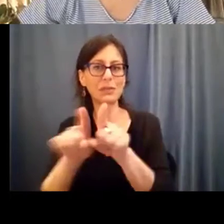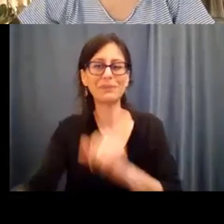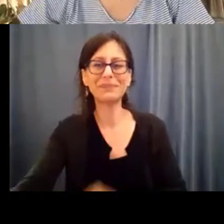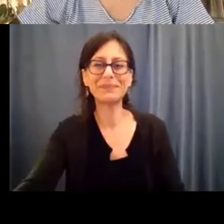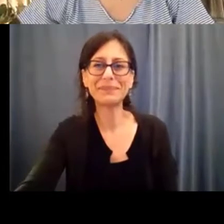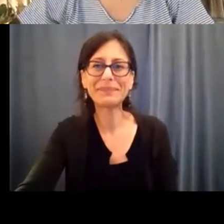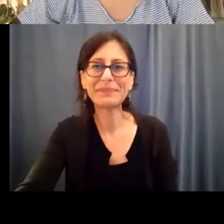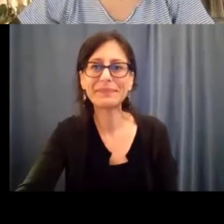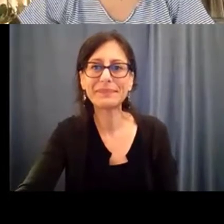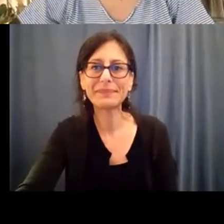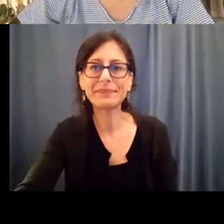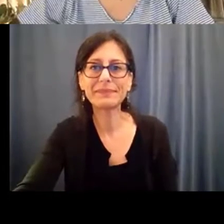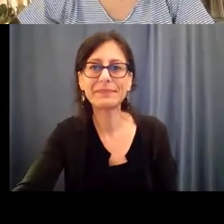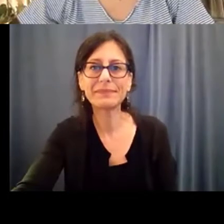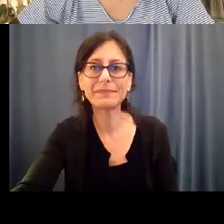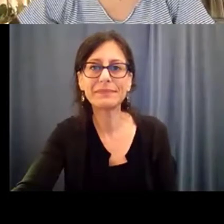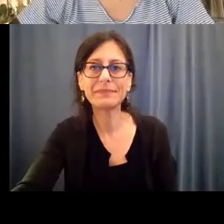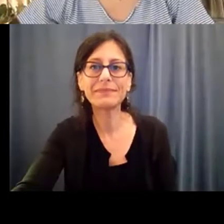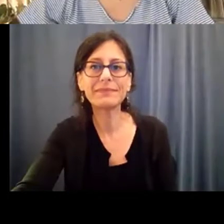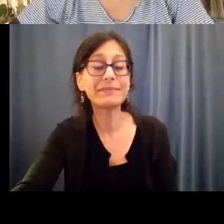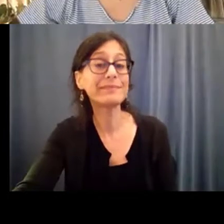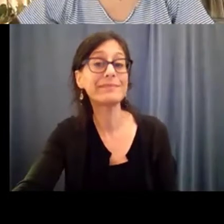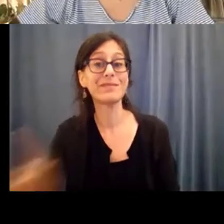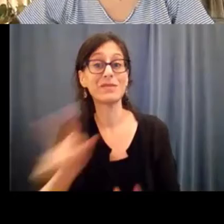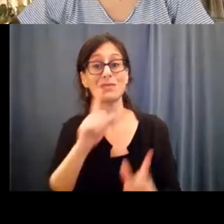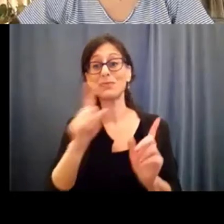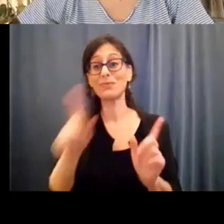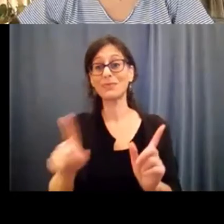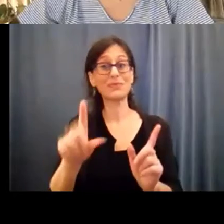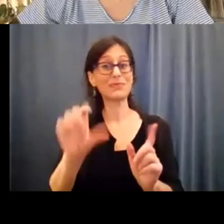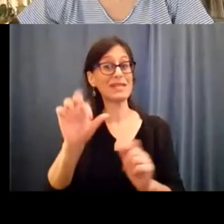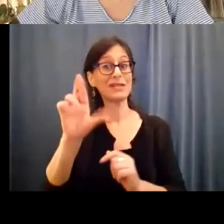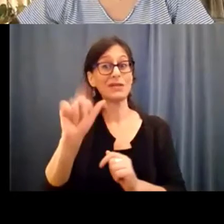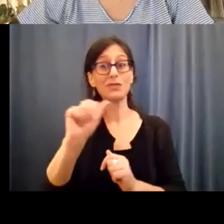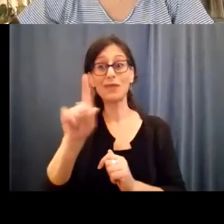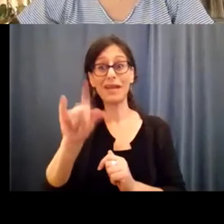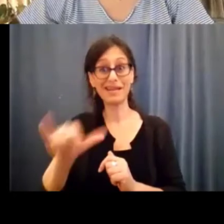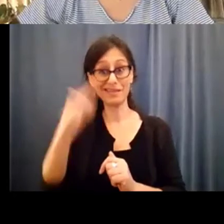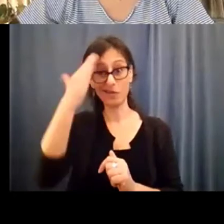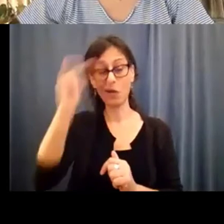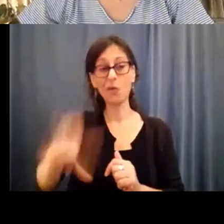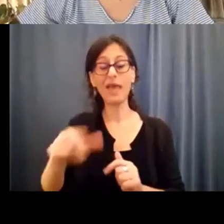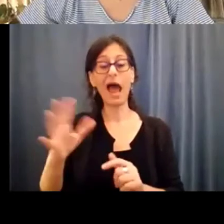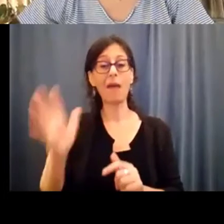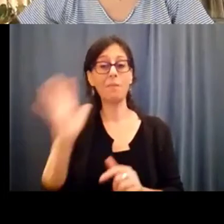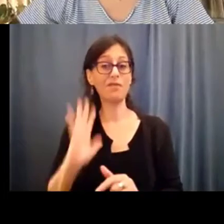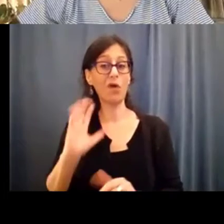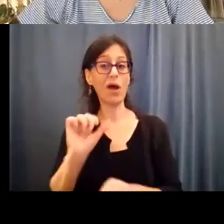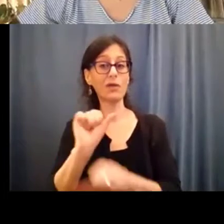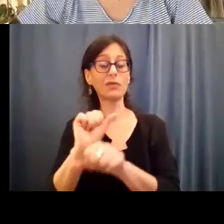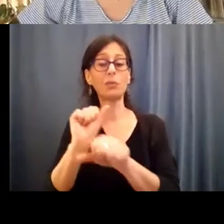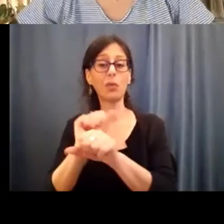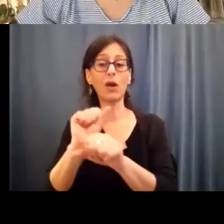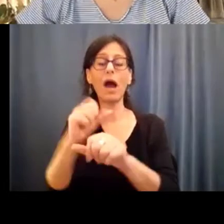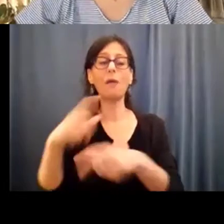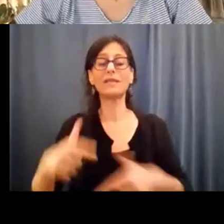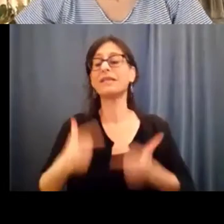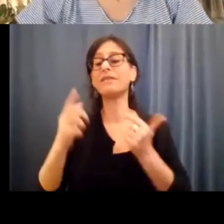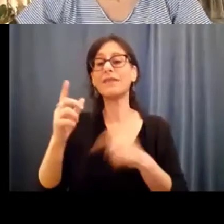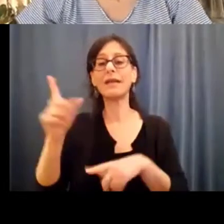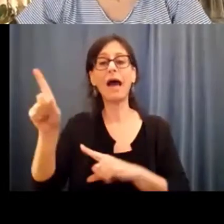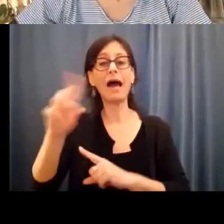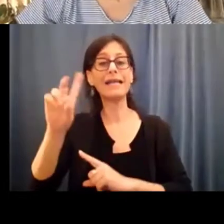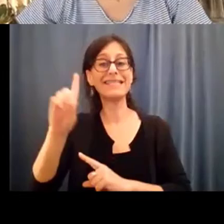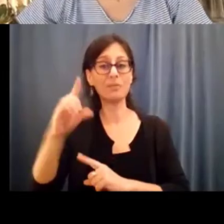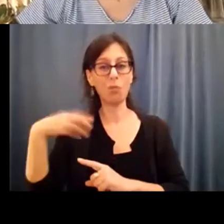this from the audience. It's super crazy because many people know that I moved from DC. I was working on national